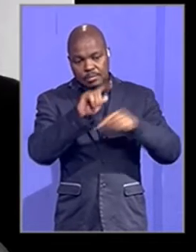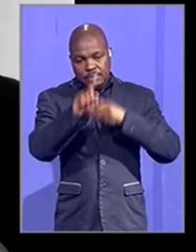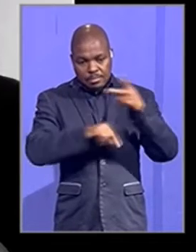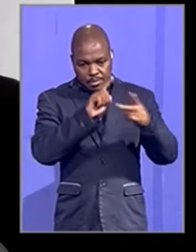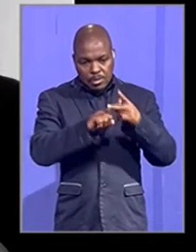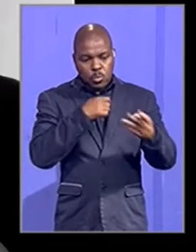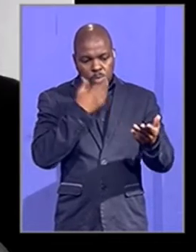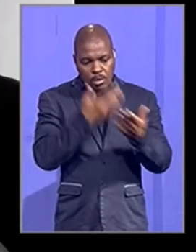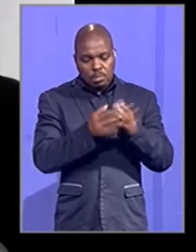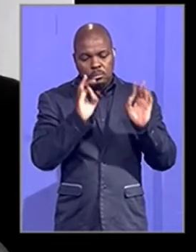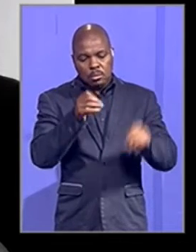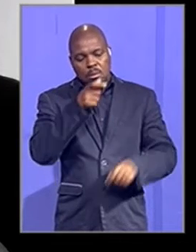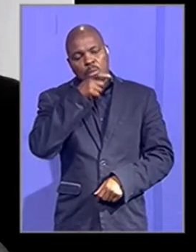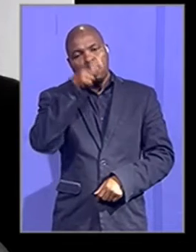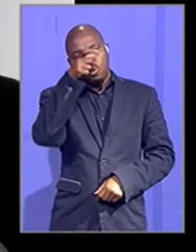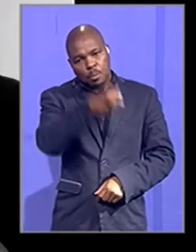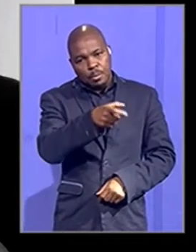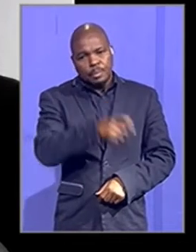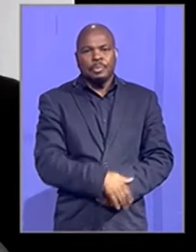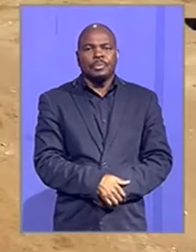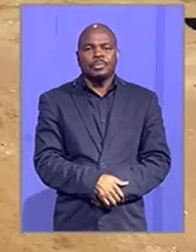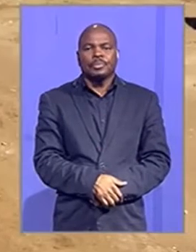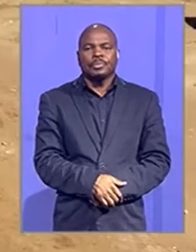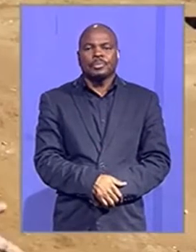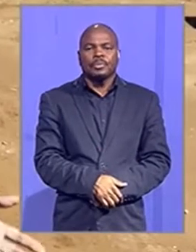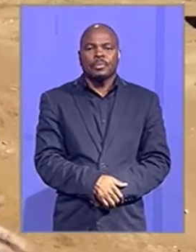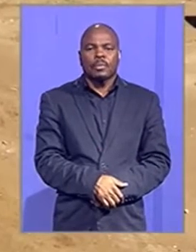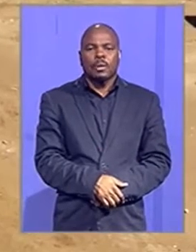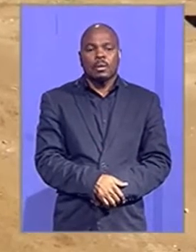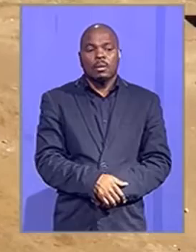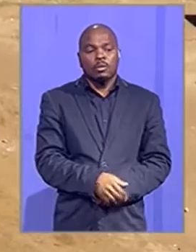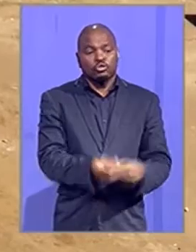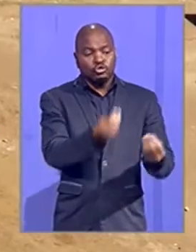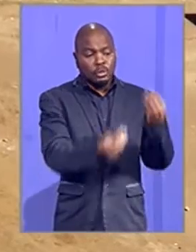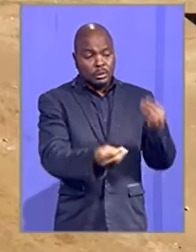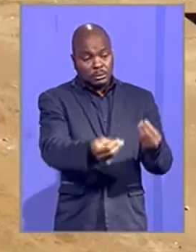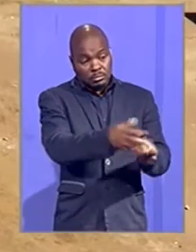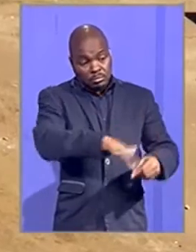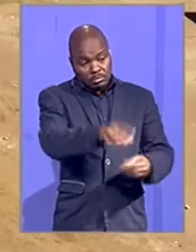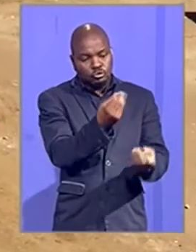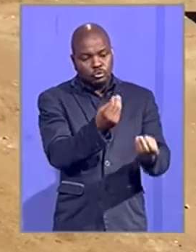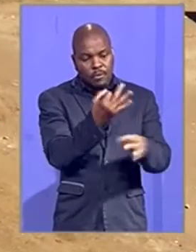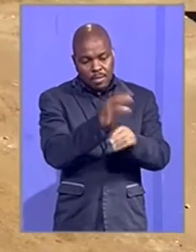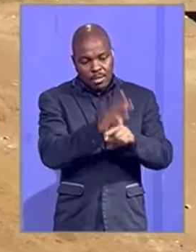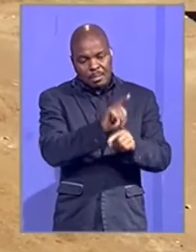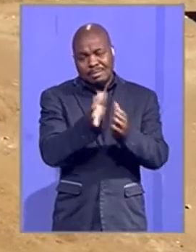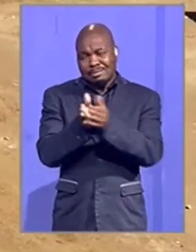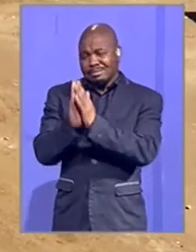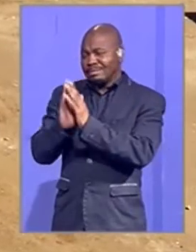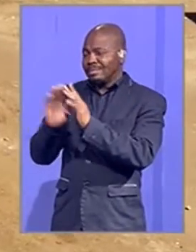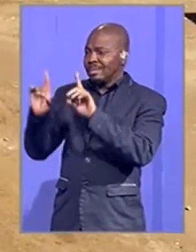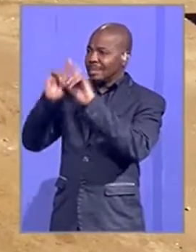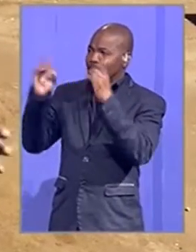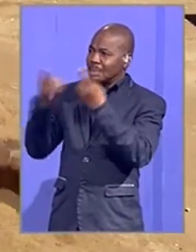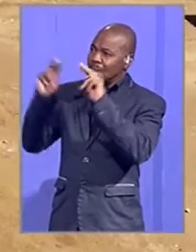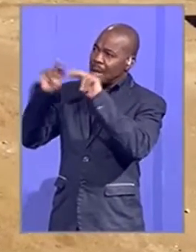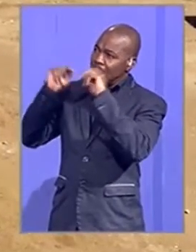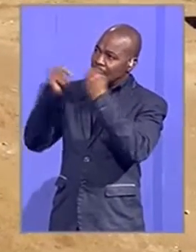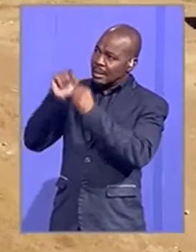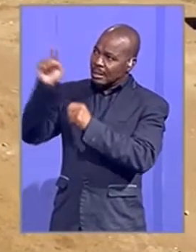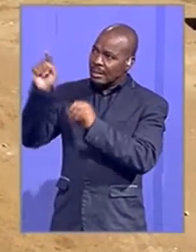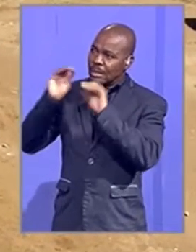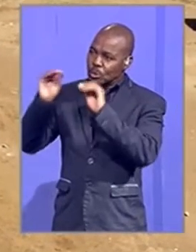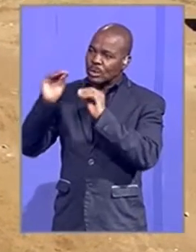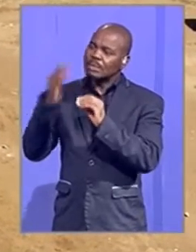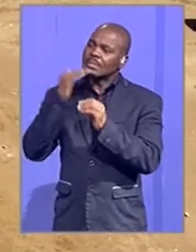re ka ntšha polele goba re ka commenta. Batswadi ba bana ba sekolo sa Ga-Ratšeke ba ipiletša go kgoro ya thuto maemong a bosetšhaba go tsena seemo